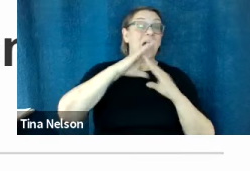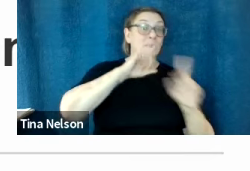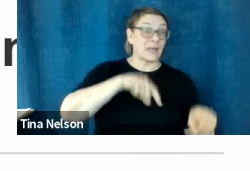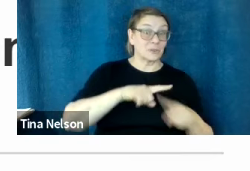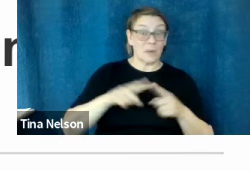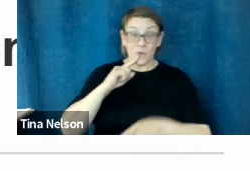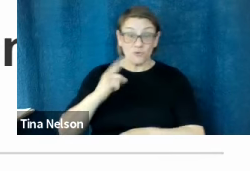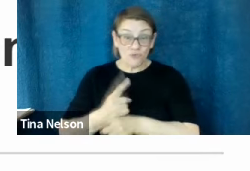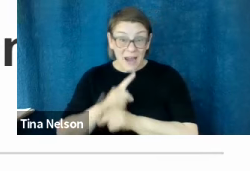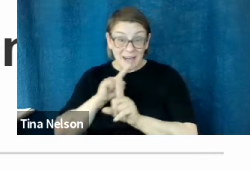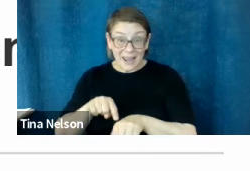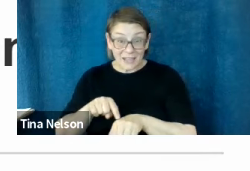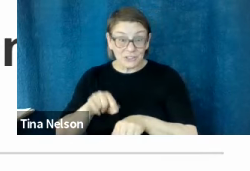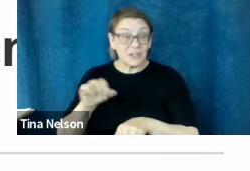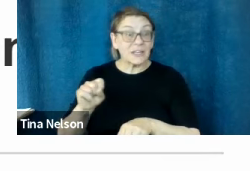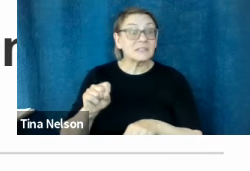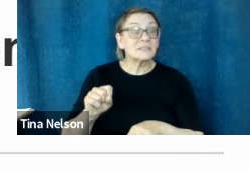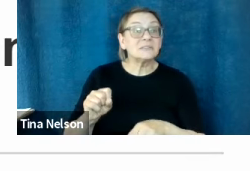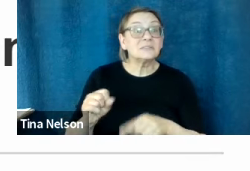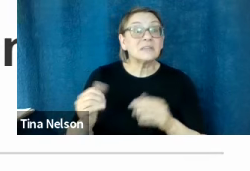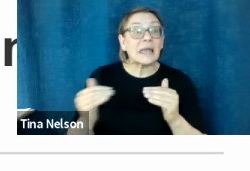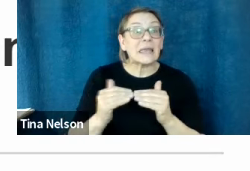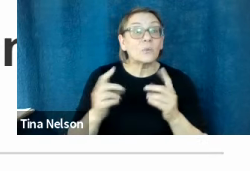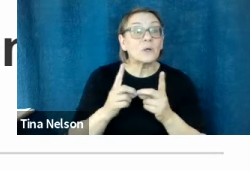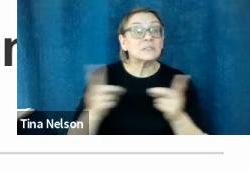is the equal distance.